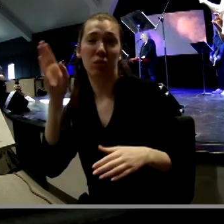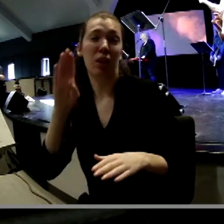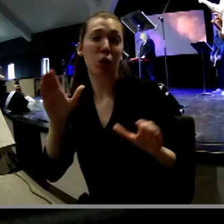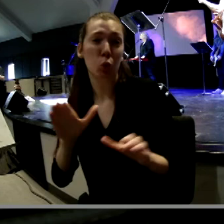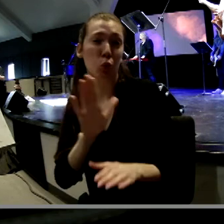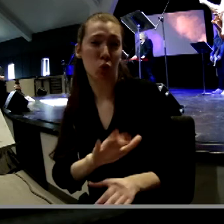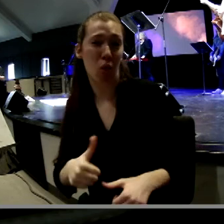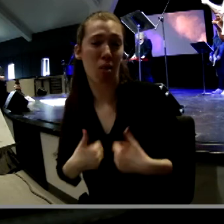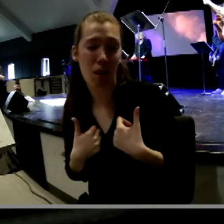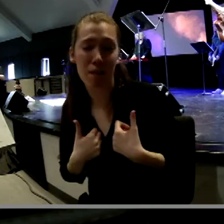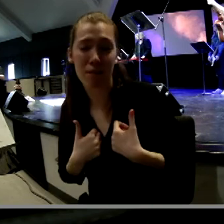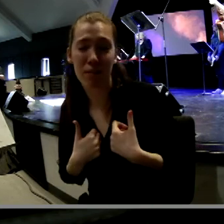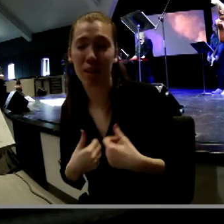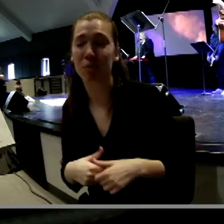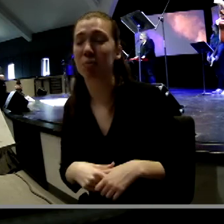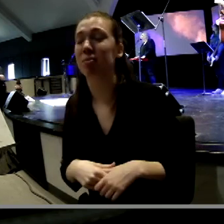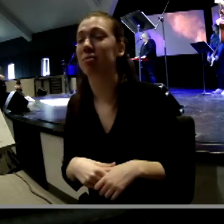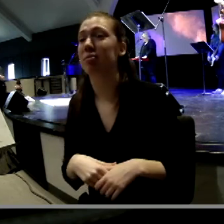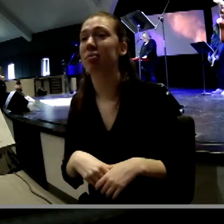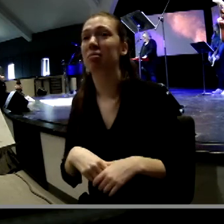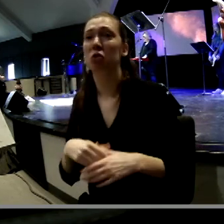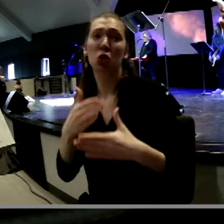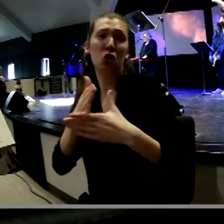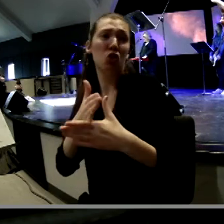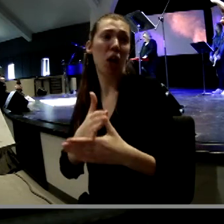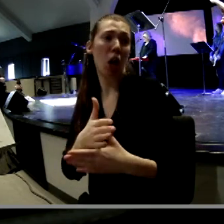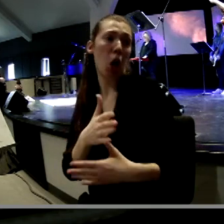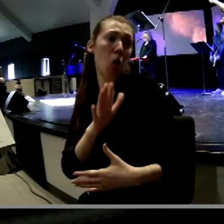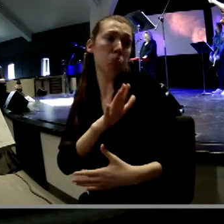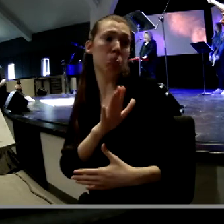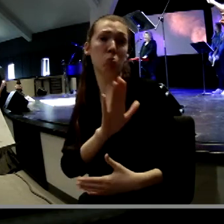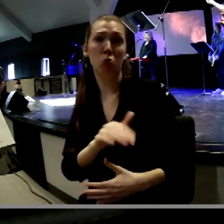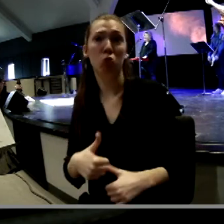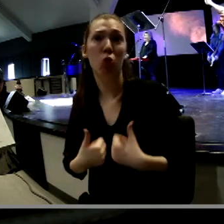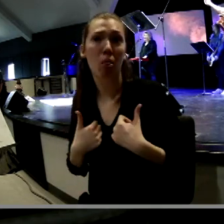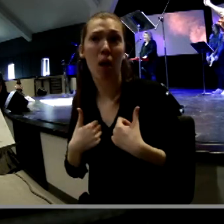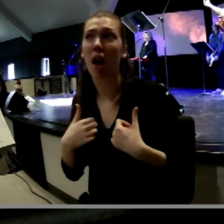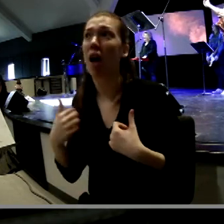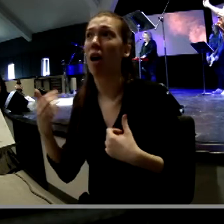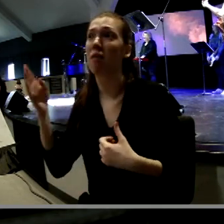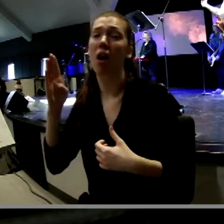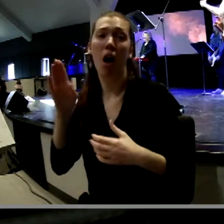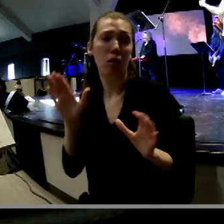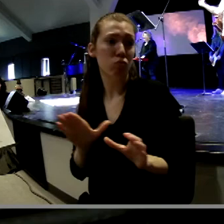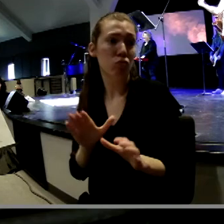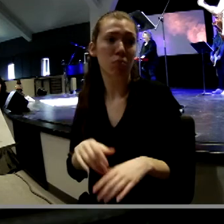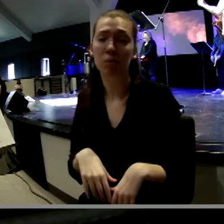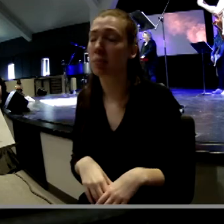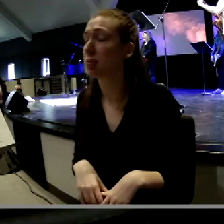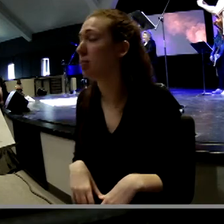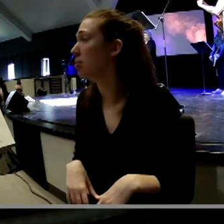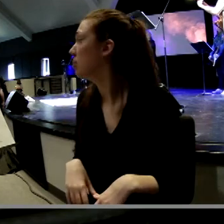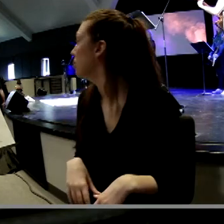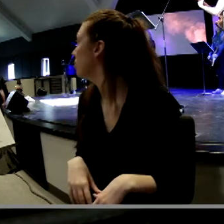this church that have seen it. Bring them up to speed on what God's been doing in you. I've always had